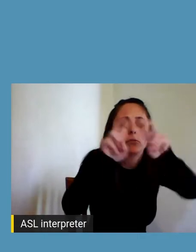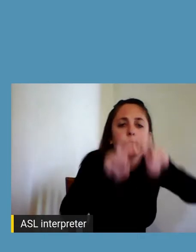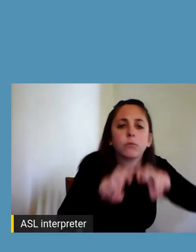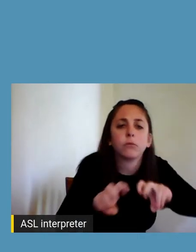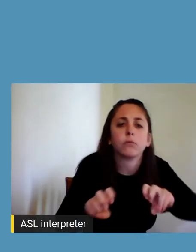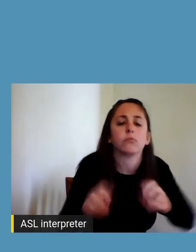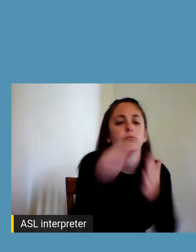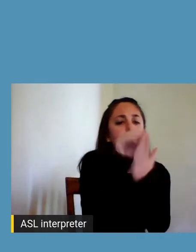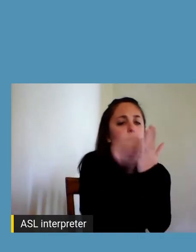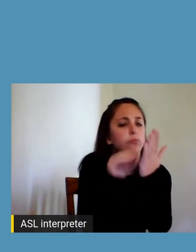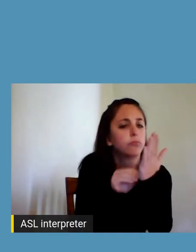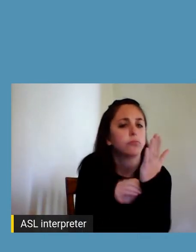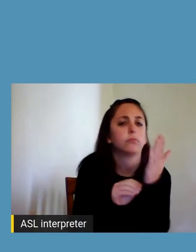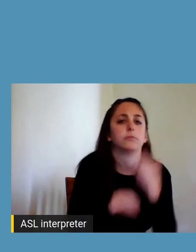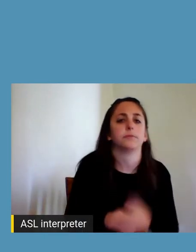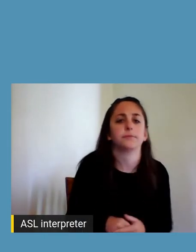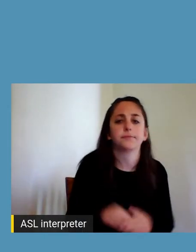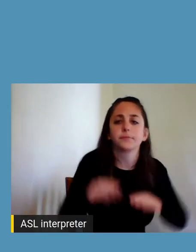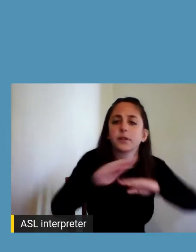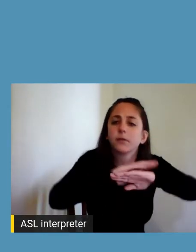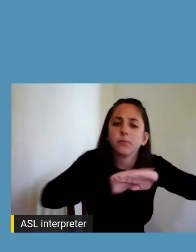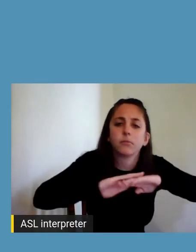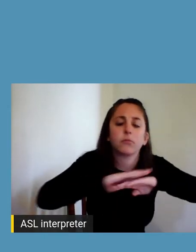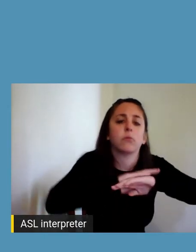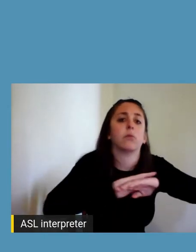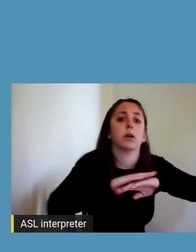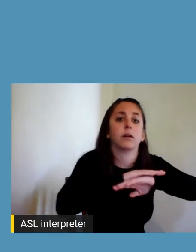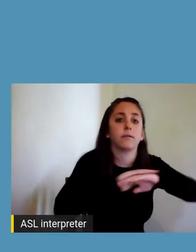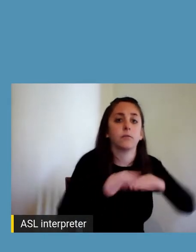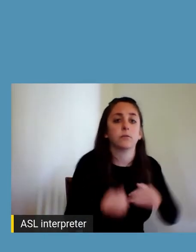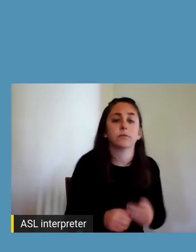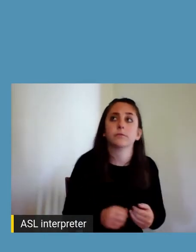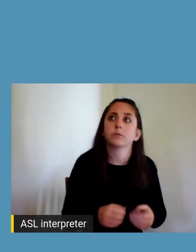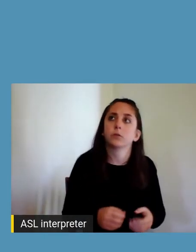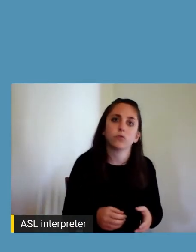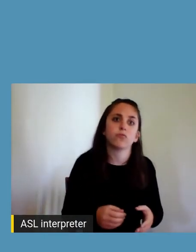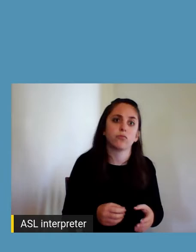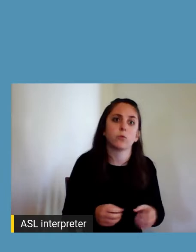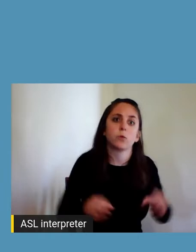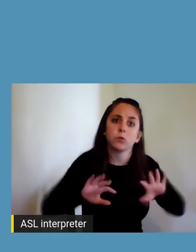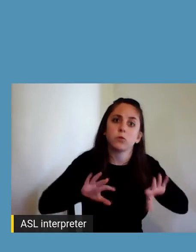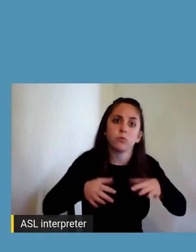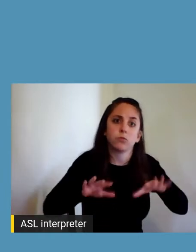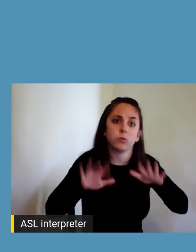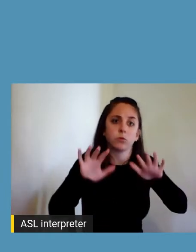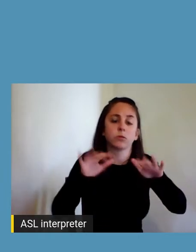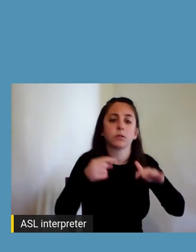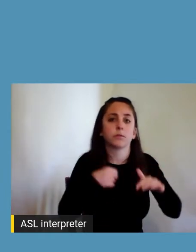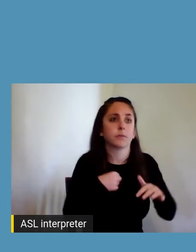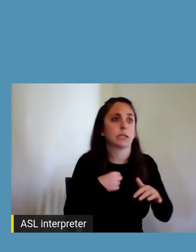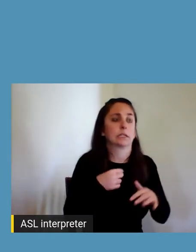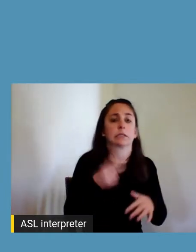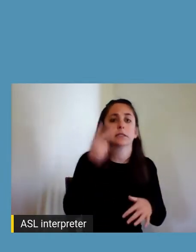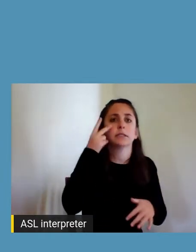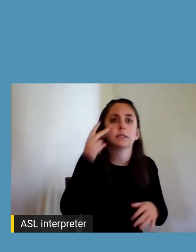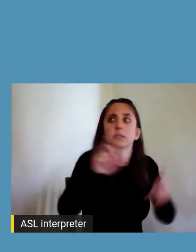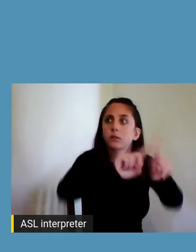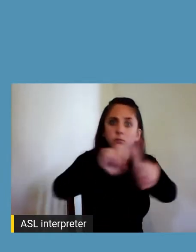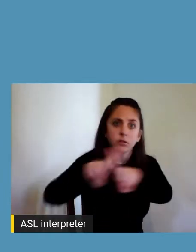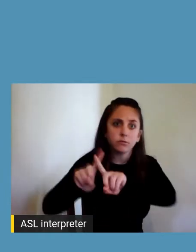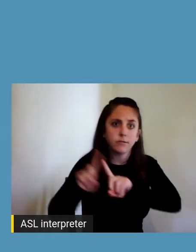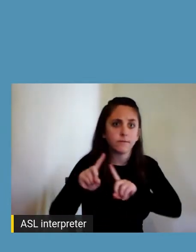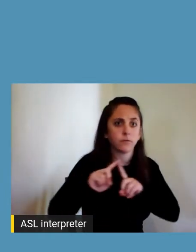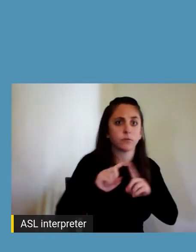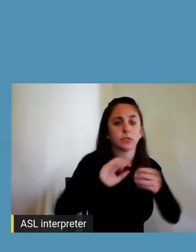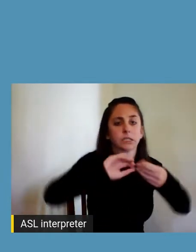journey, those platforms were really what were causing me much anxiety, much fear, just to see all those numbers, all columns